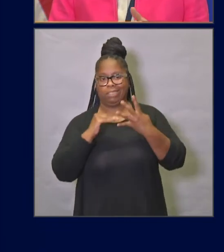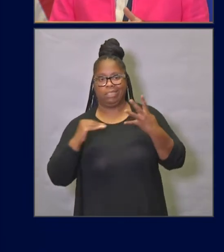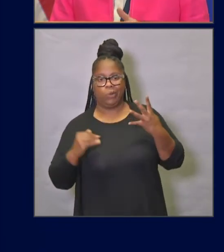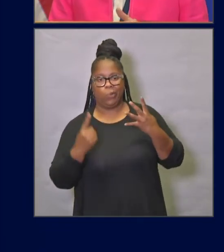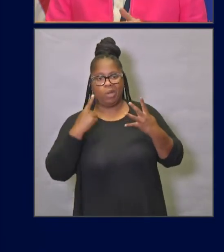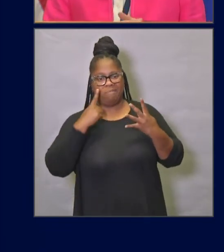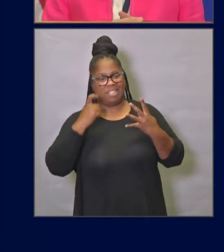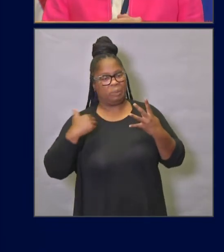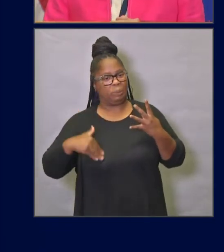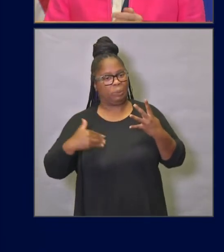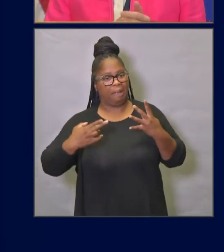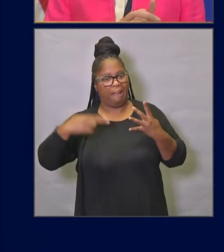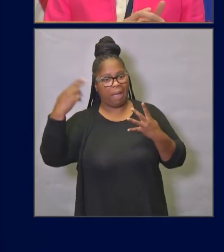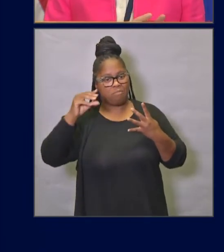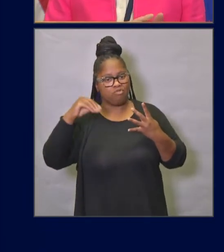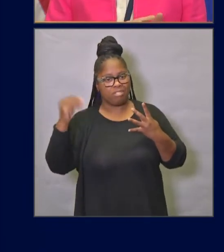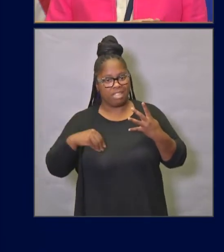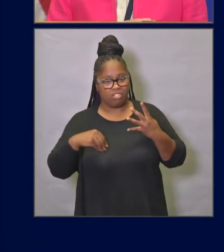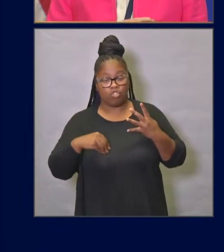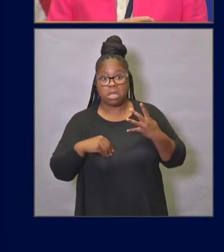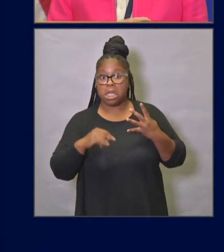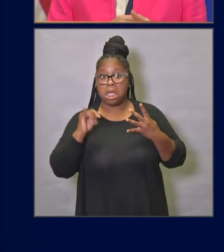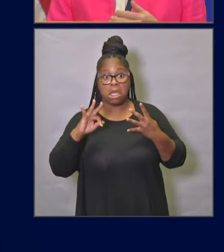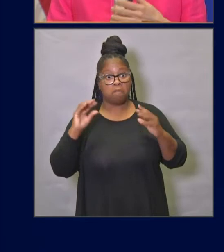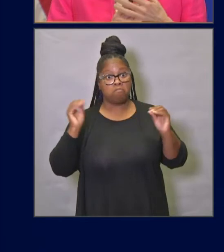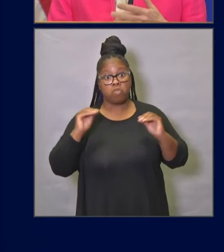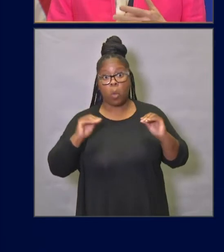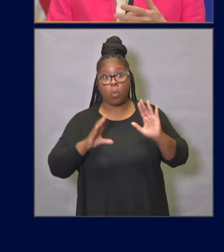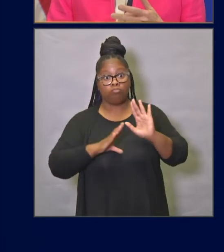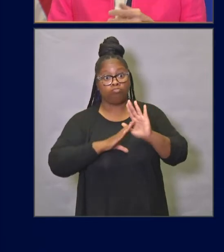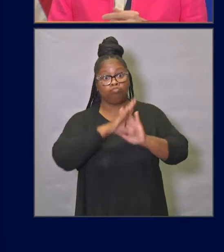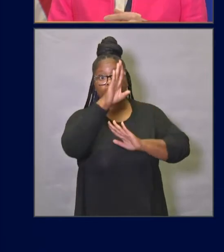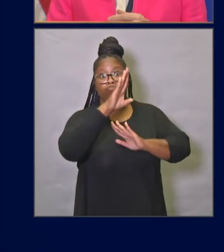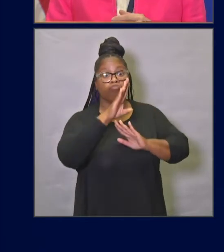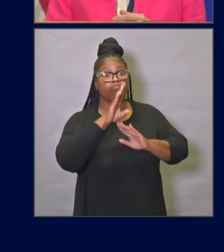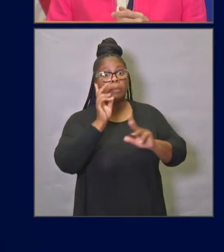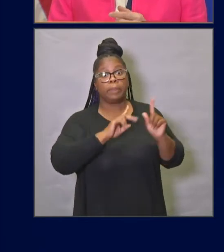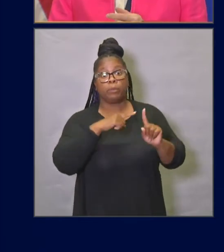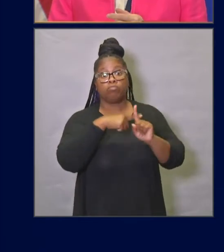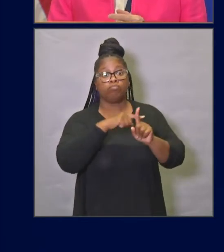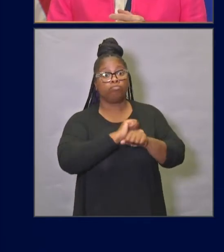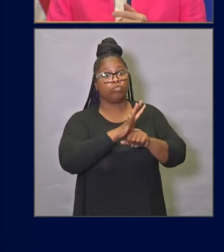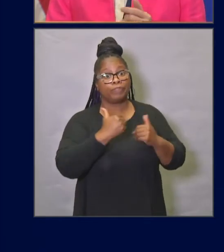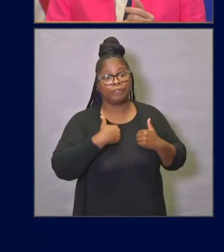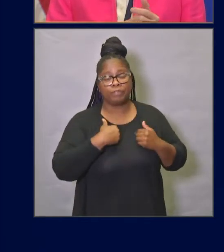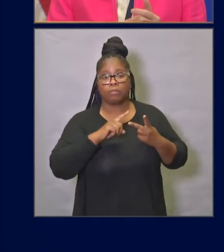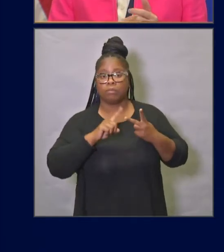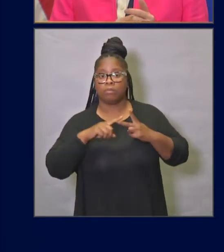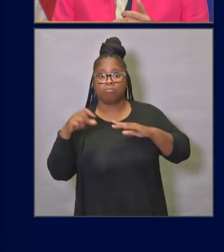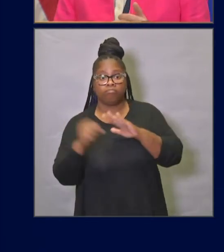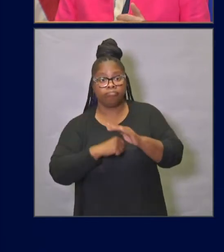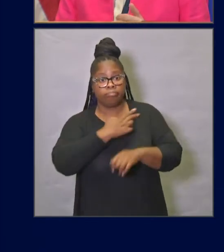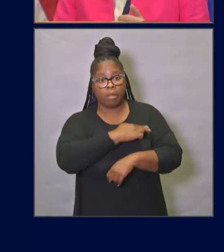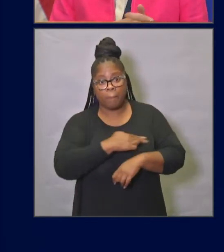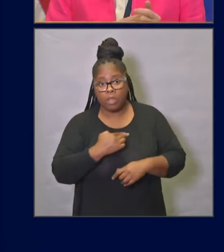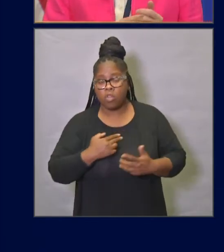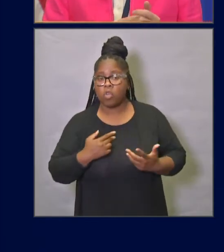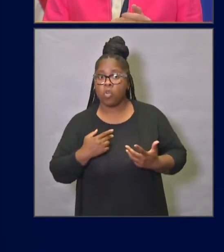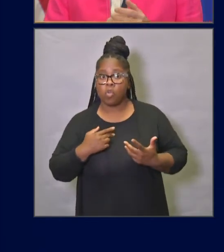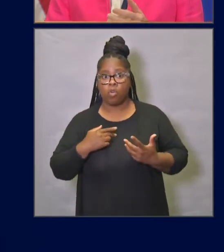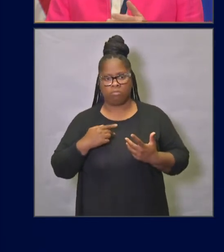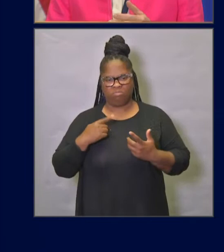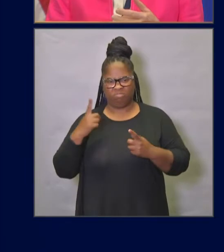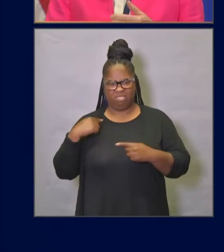case rate. If we don't see a surge in cases and hospitalizations associated with activities over Labor